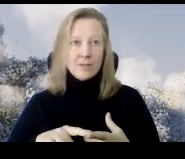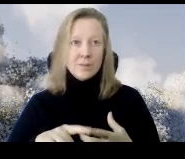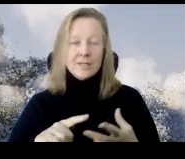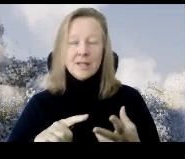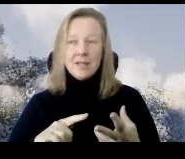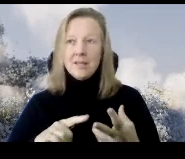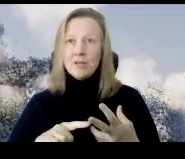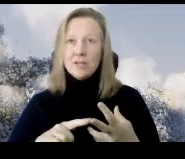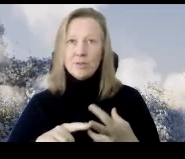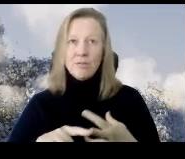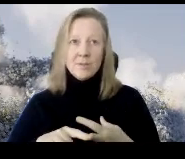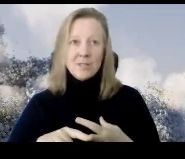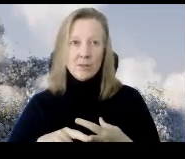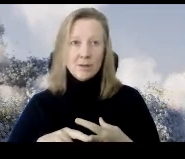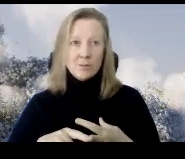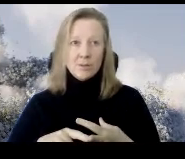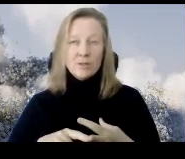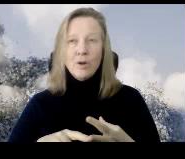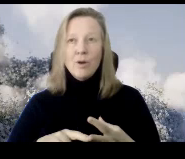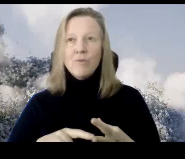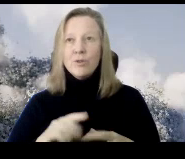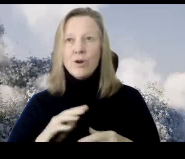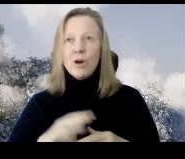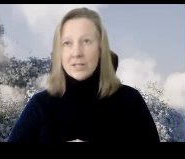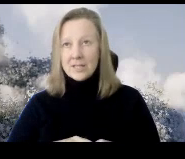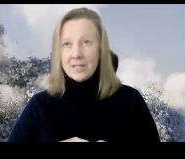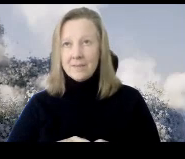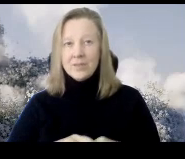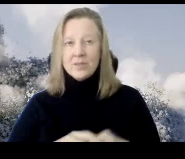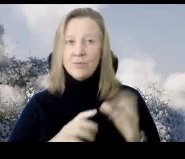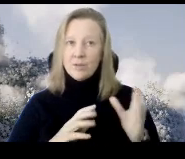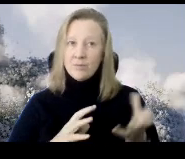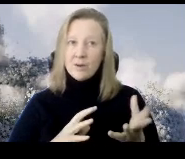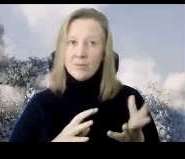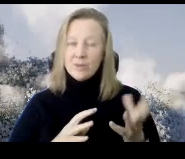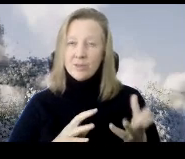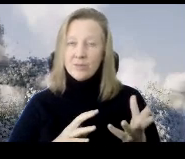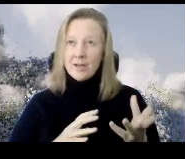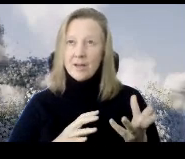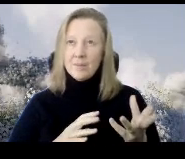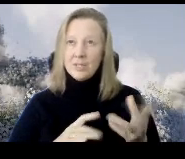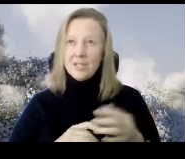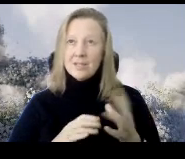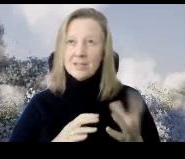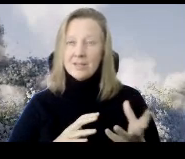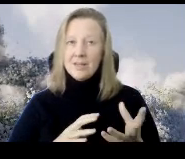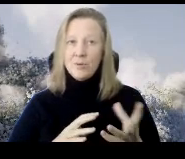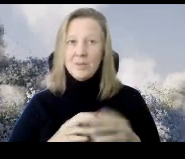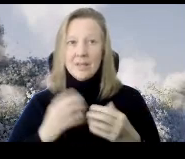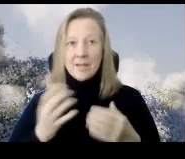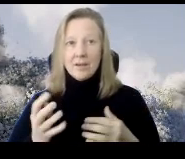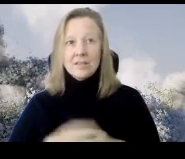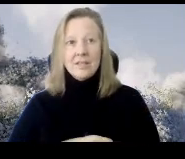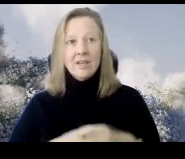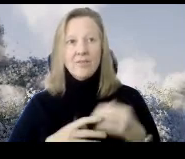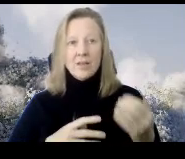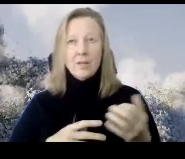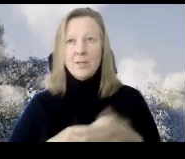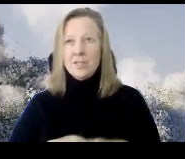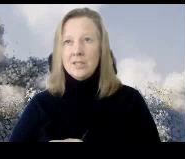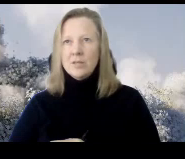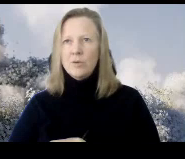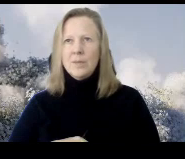medical graduates and the international pharmacy graduates for their OSCE. So for the IMGs, it would be the NAC OSCE,